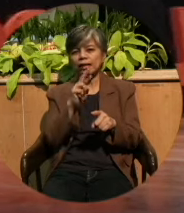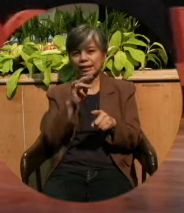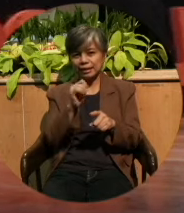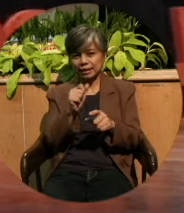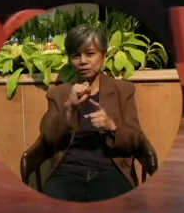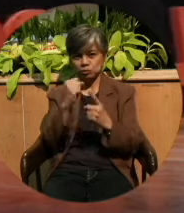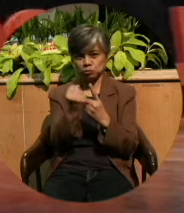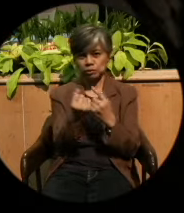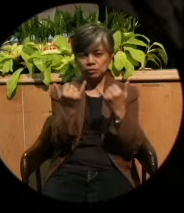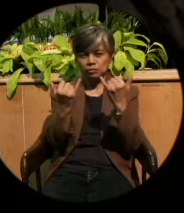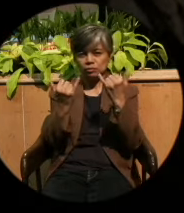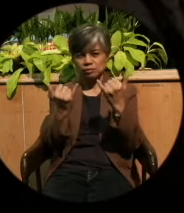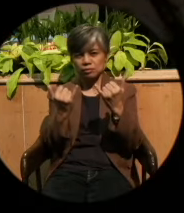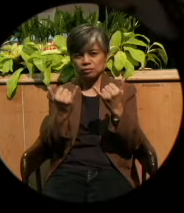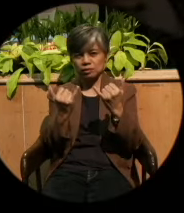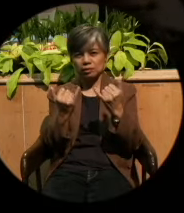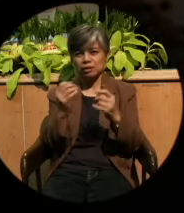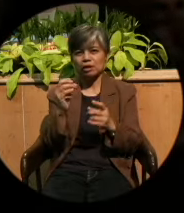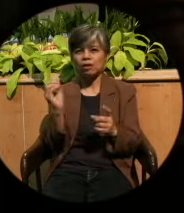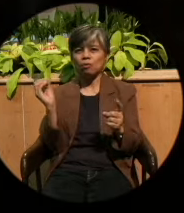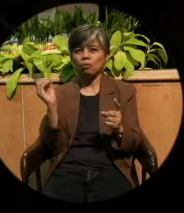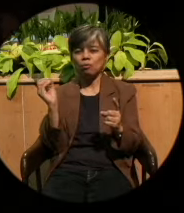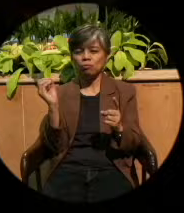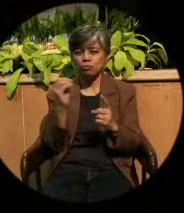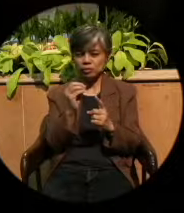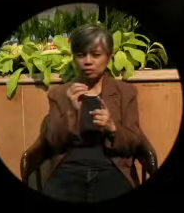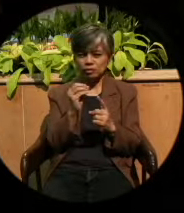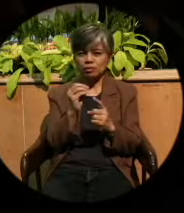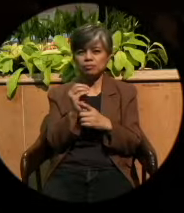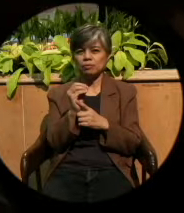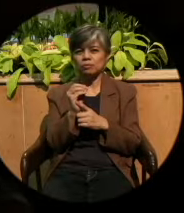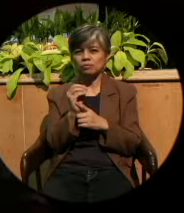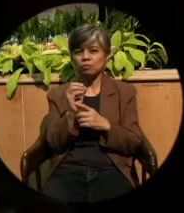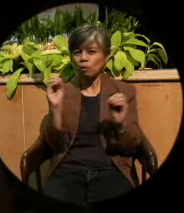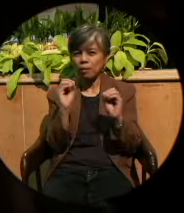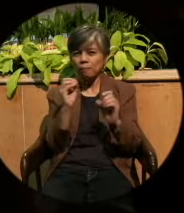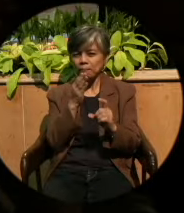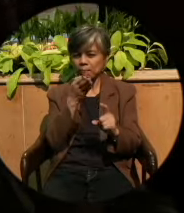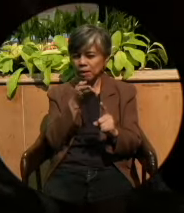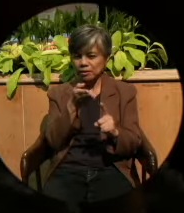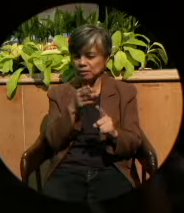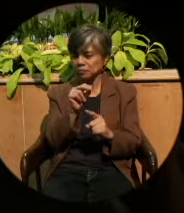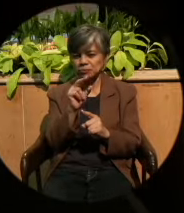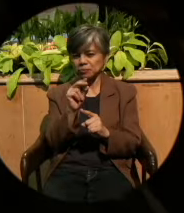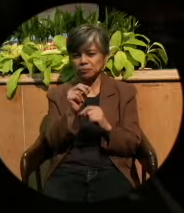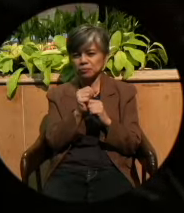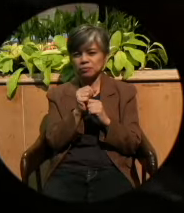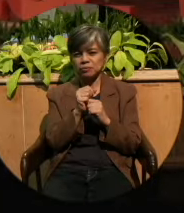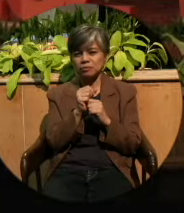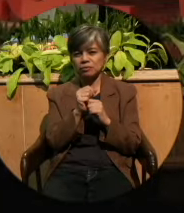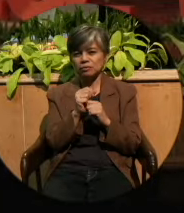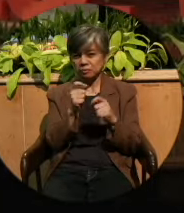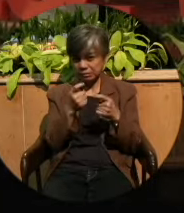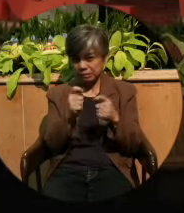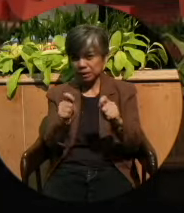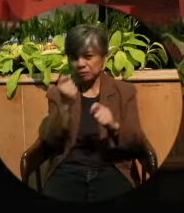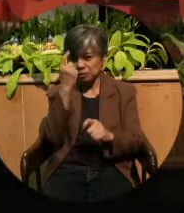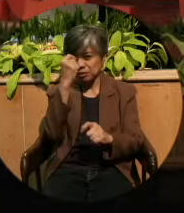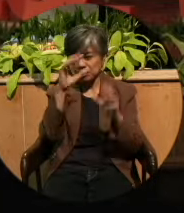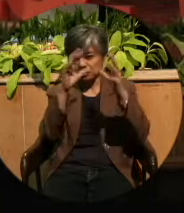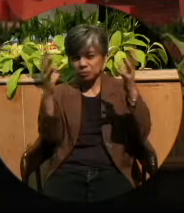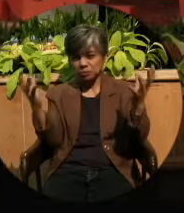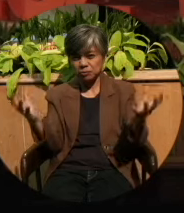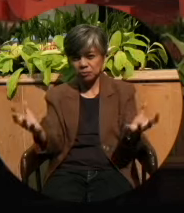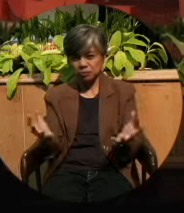that is somehow objective, that we can rely on as ground truth to understand our world